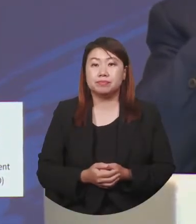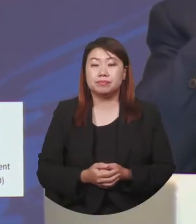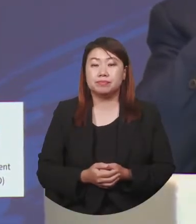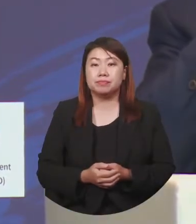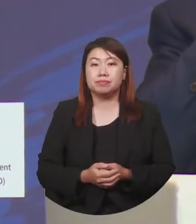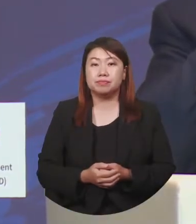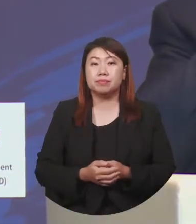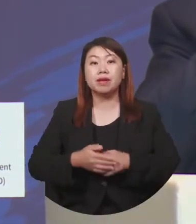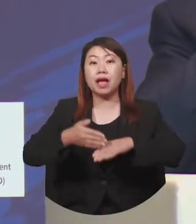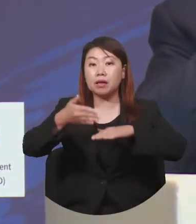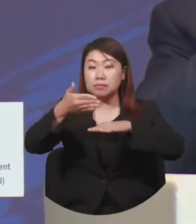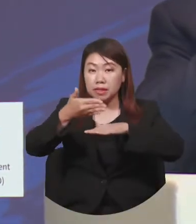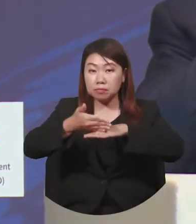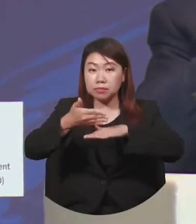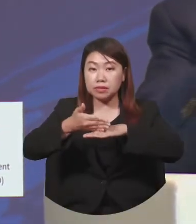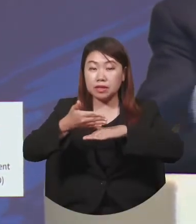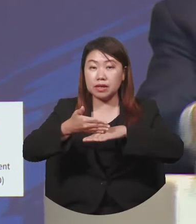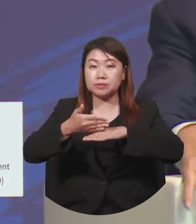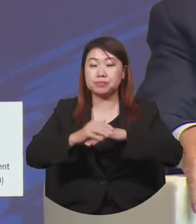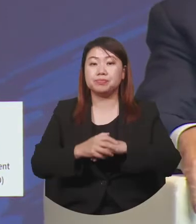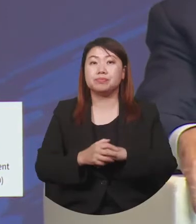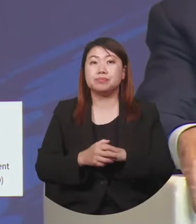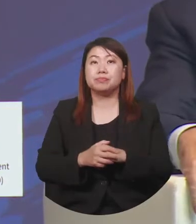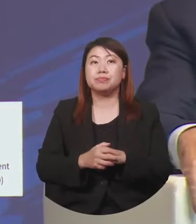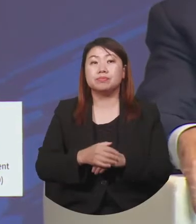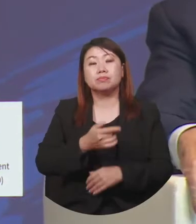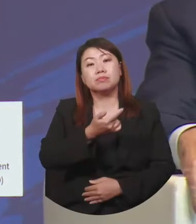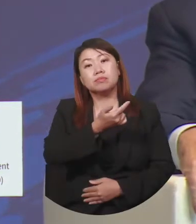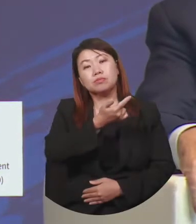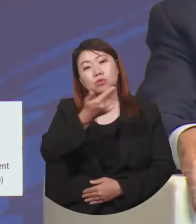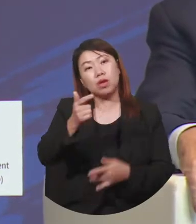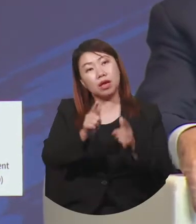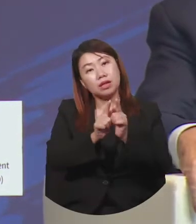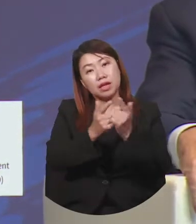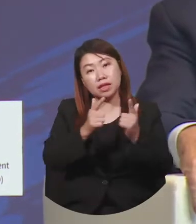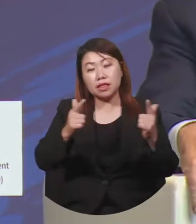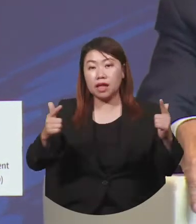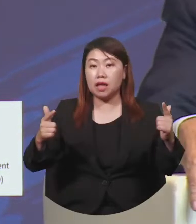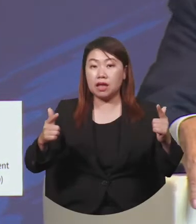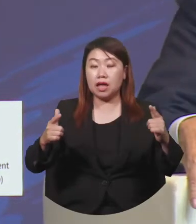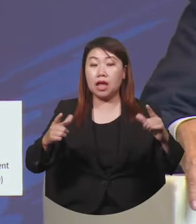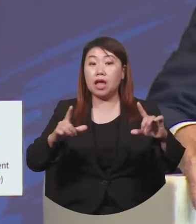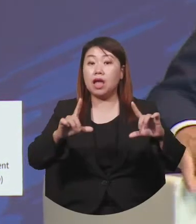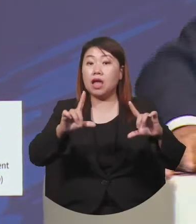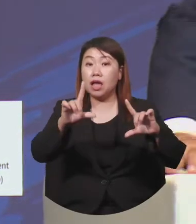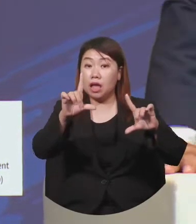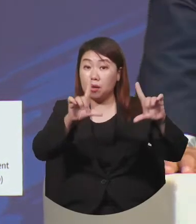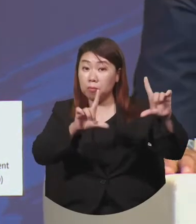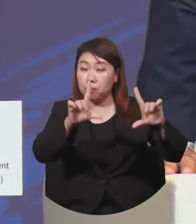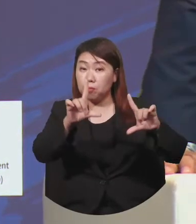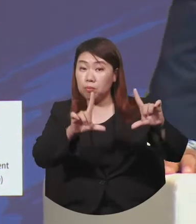So there are many different models that I've experienced of donor coordination in the field.